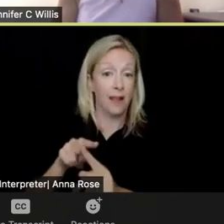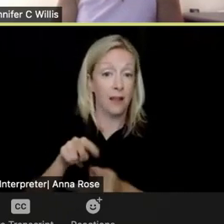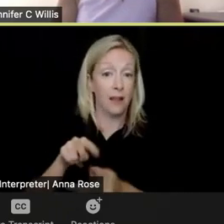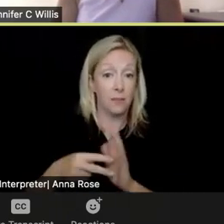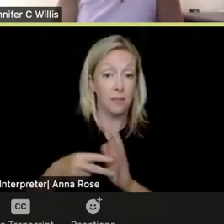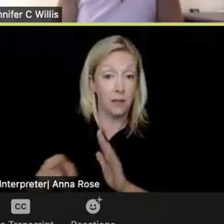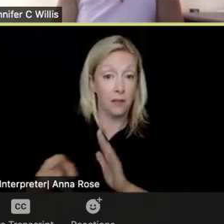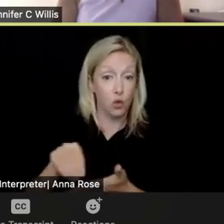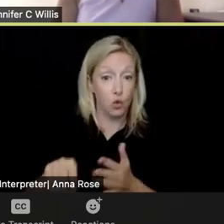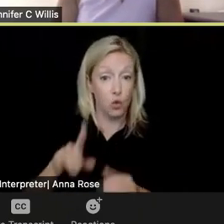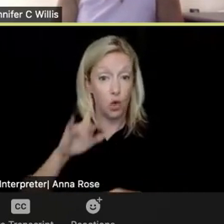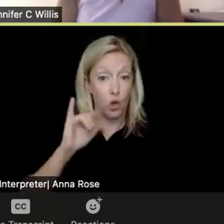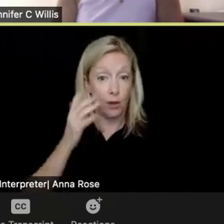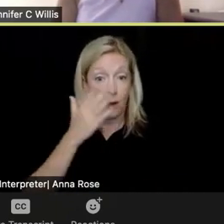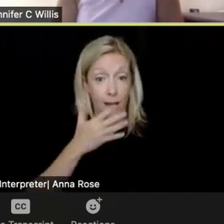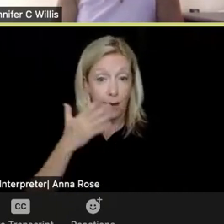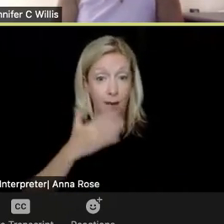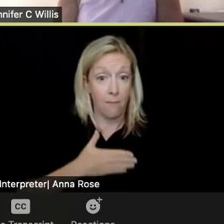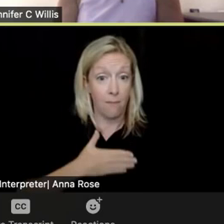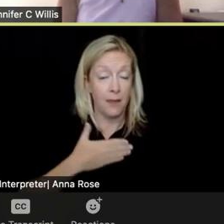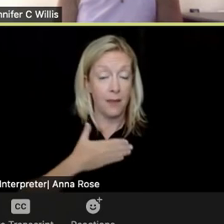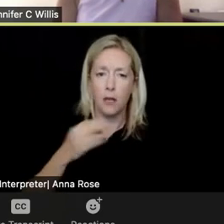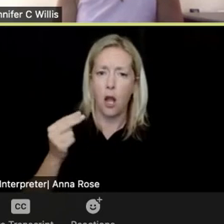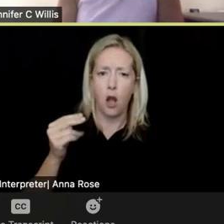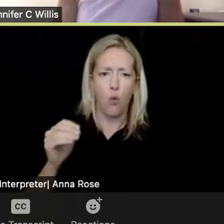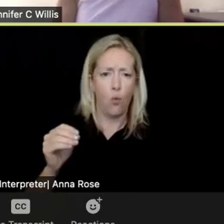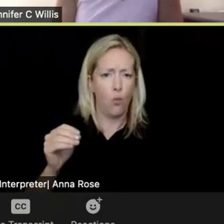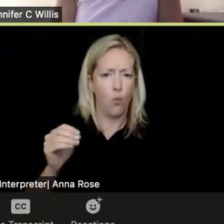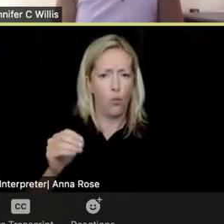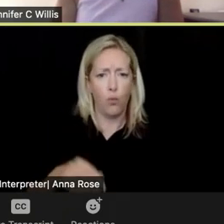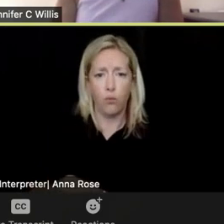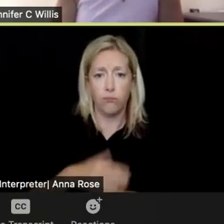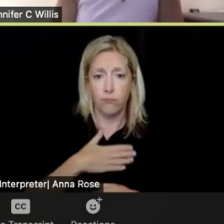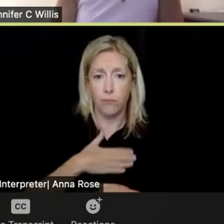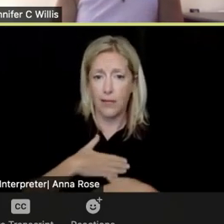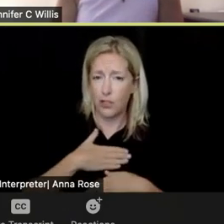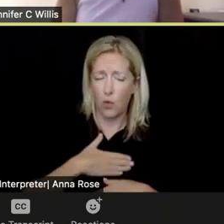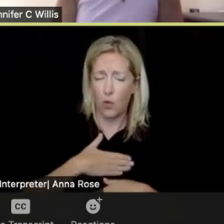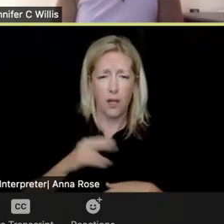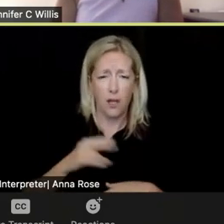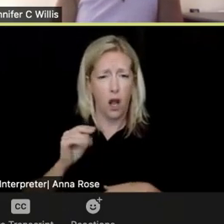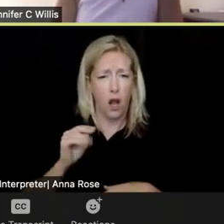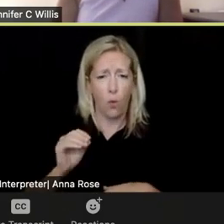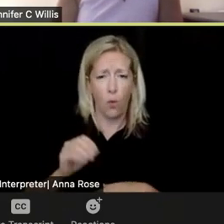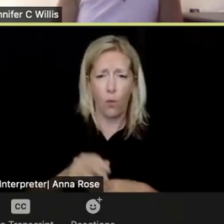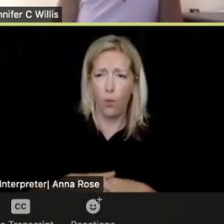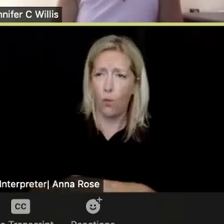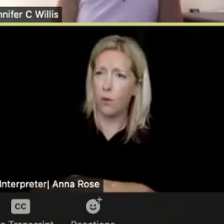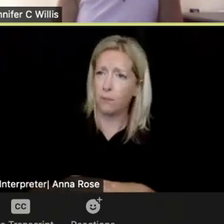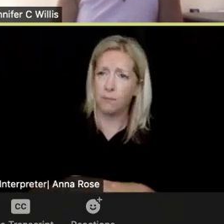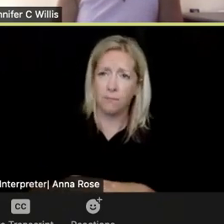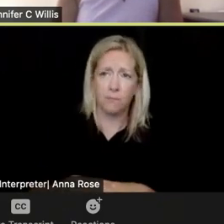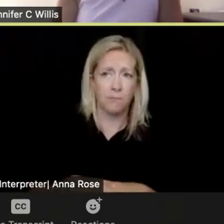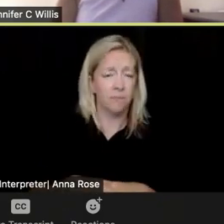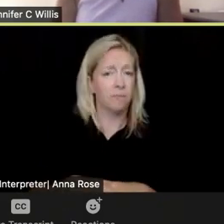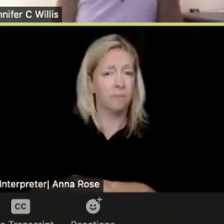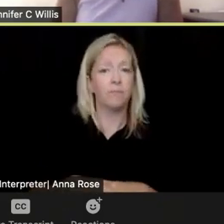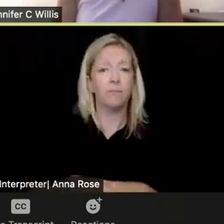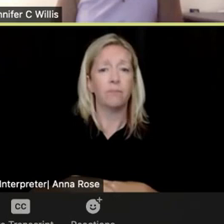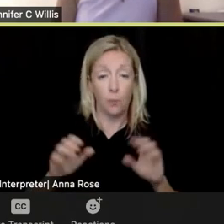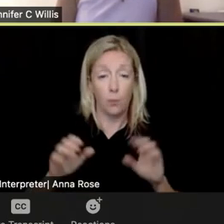happy? Definitely not. Was she enjoying that activity? Definitely not, you know, initially. So just being able